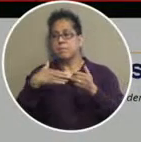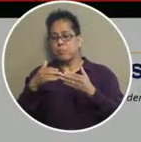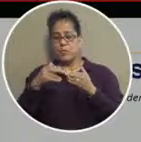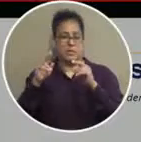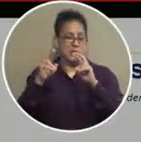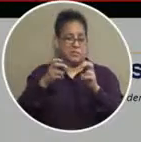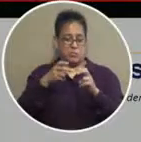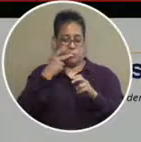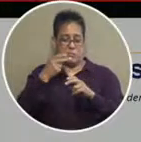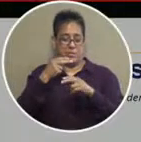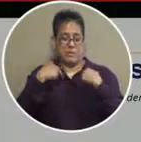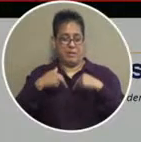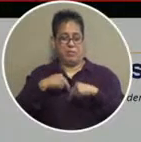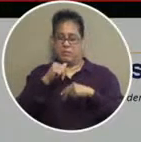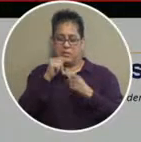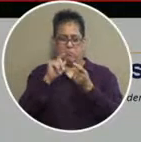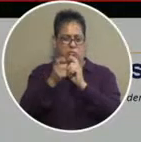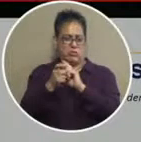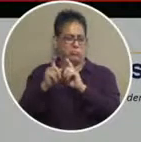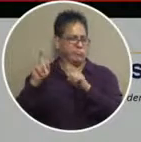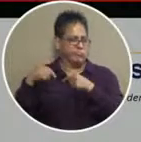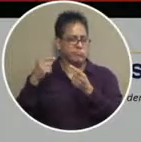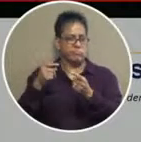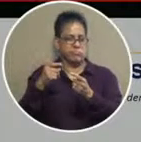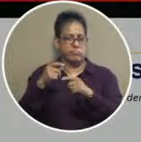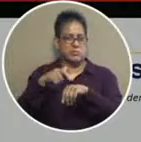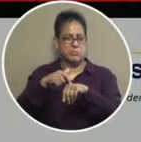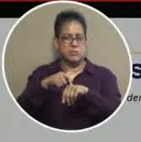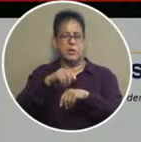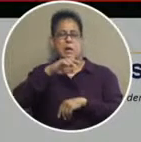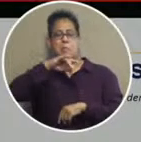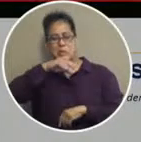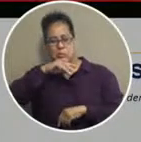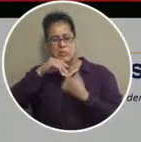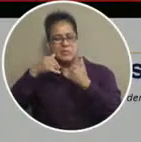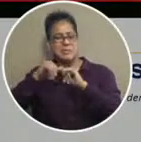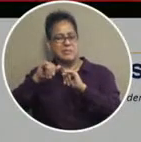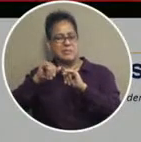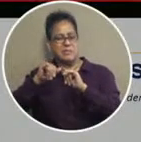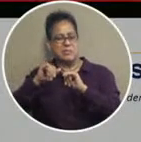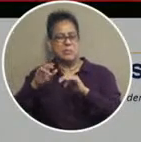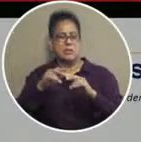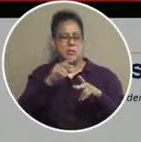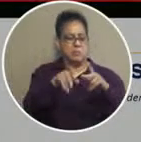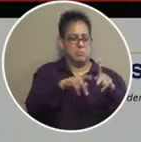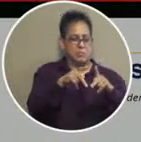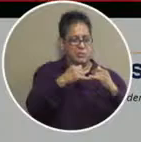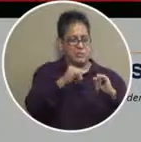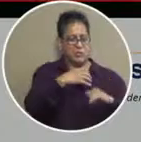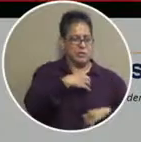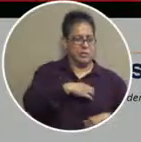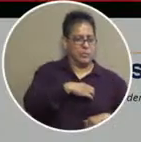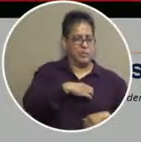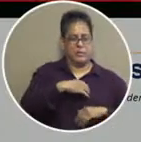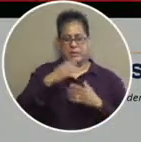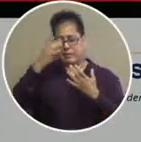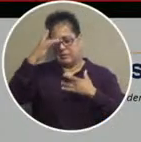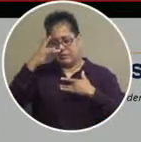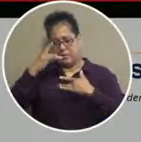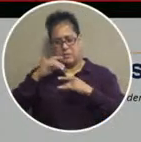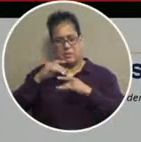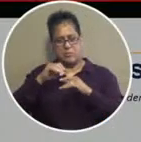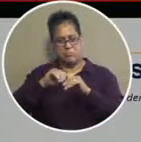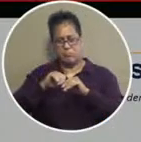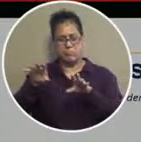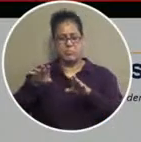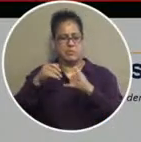facing public health have not changed substantially over time, pollution continues to rise, people are still hungry, and disease outbreaks